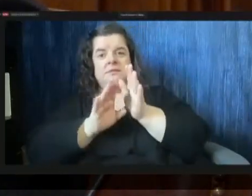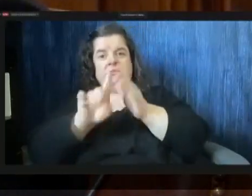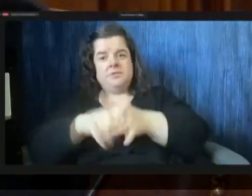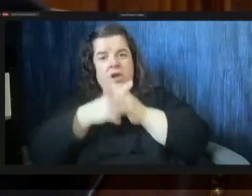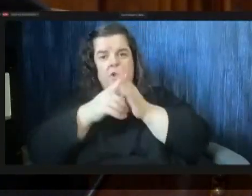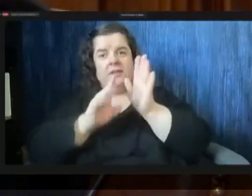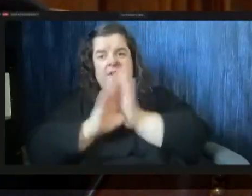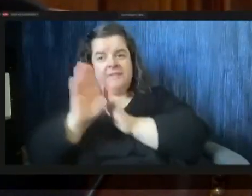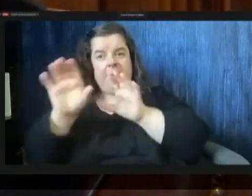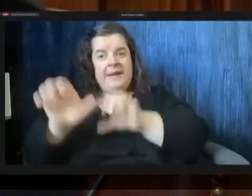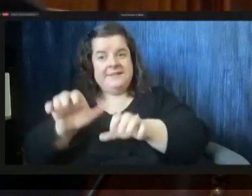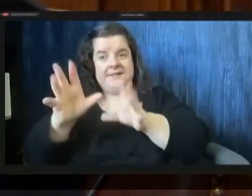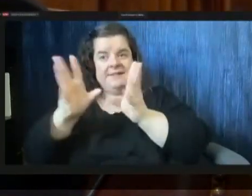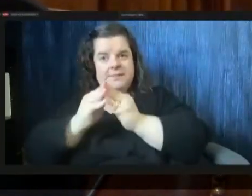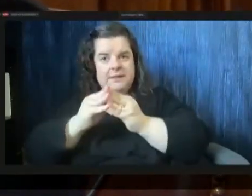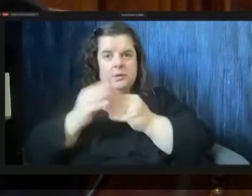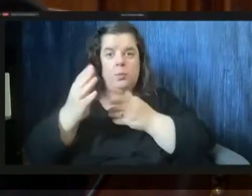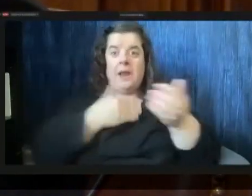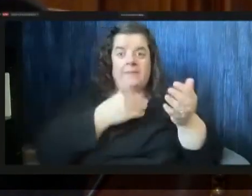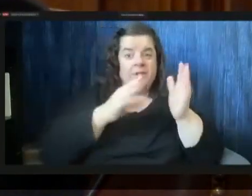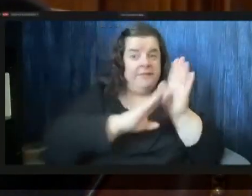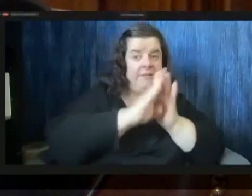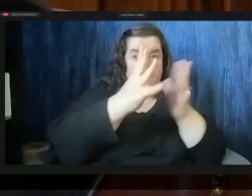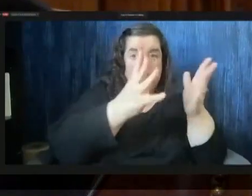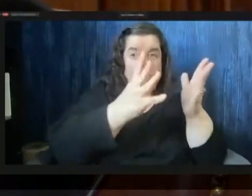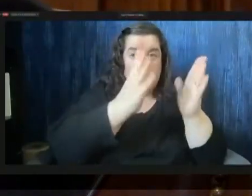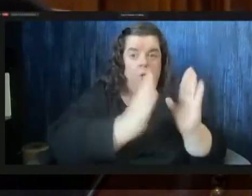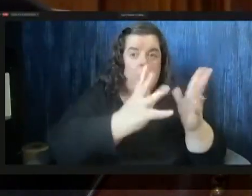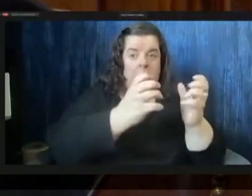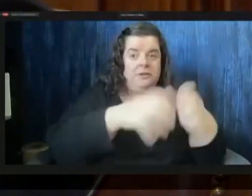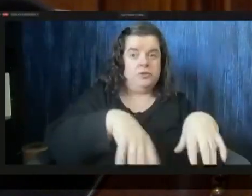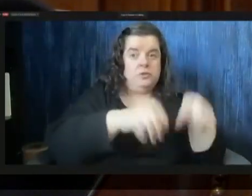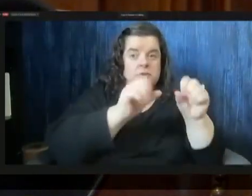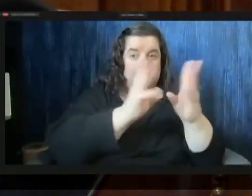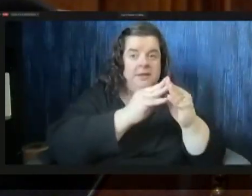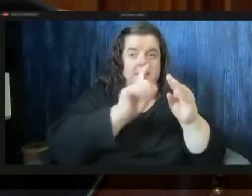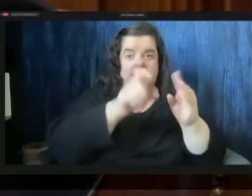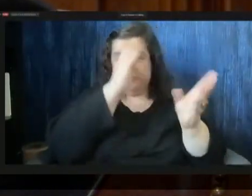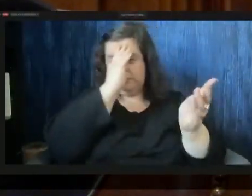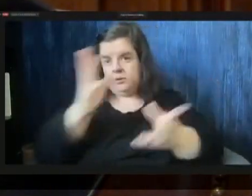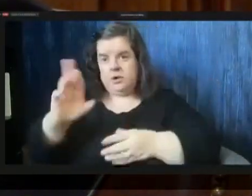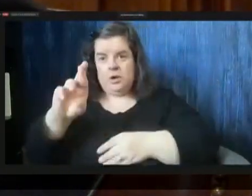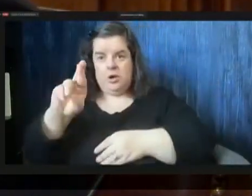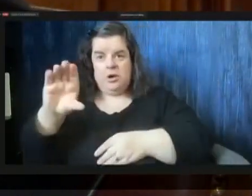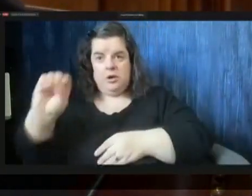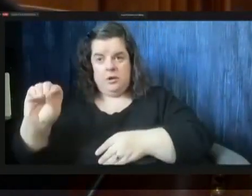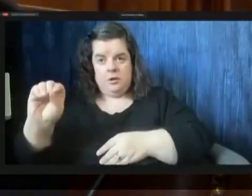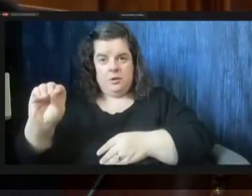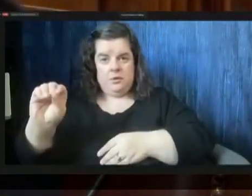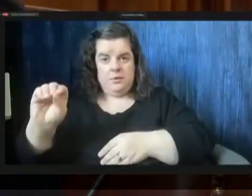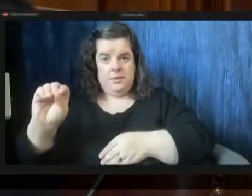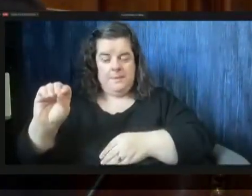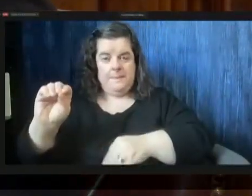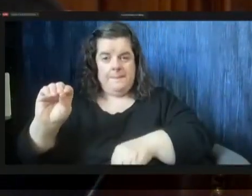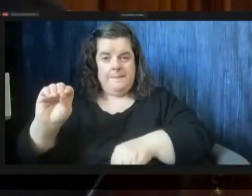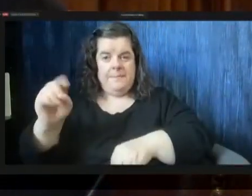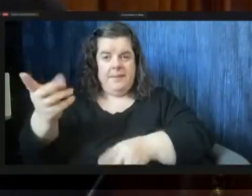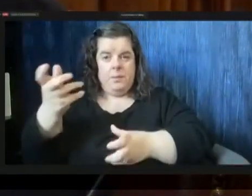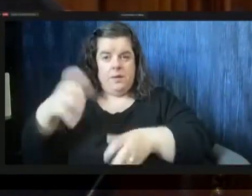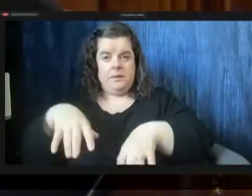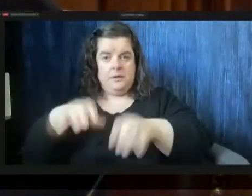right? So whenever the developer wants to have the meeting, all they have to do is notify the RCO that they want to have the